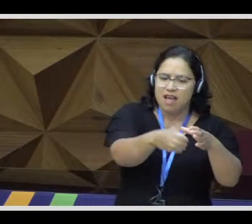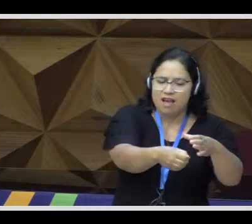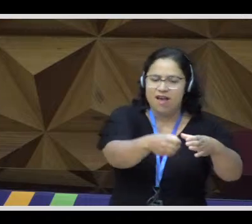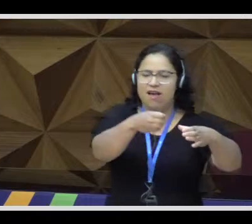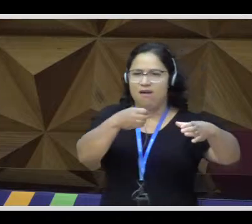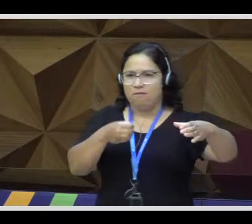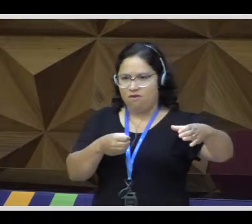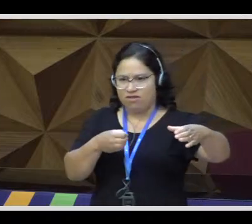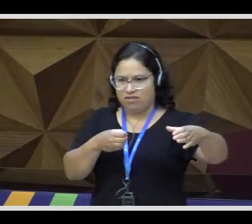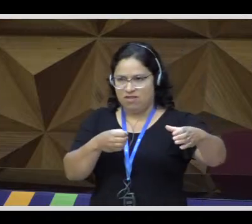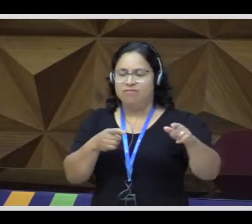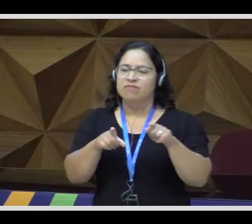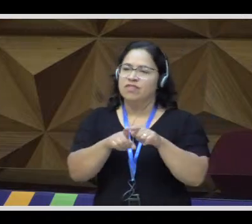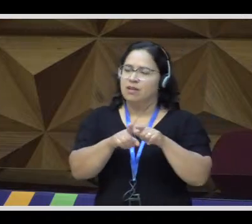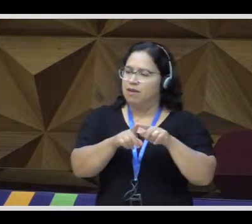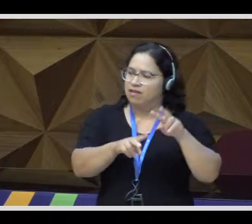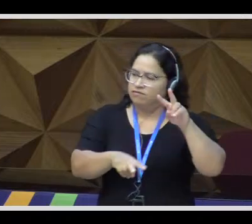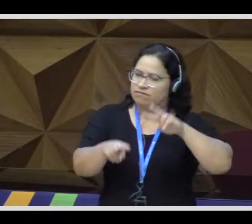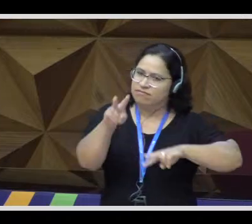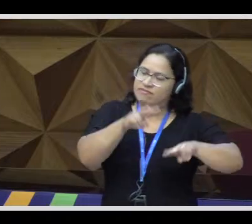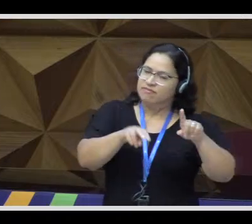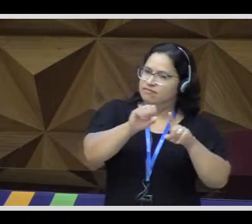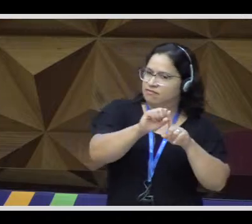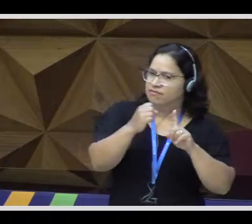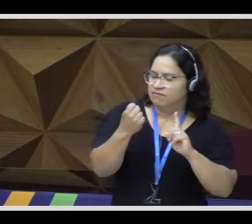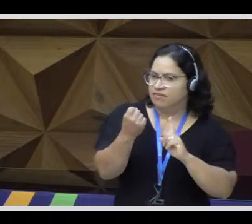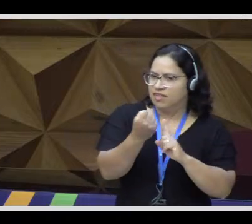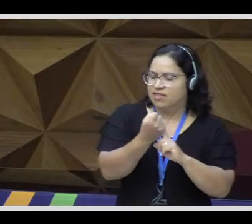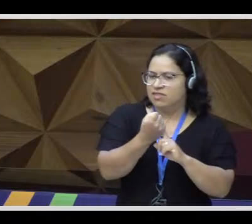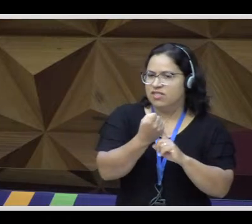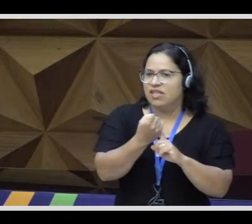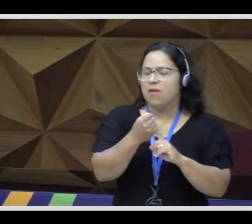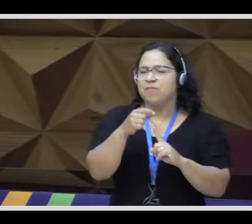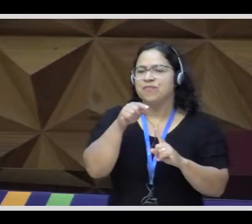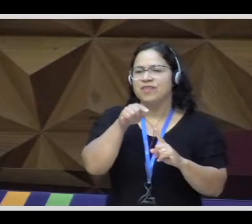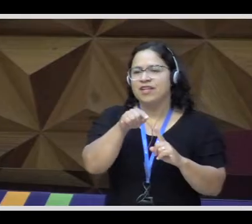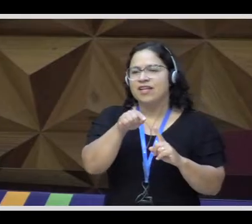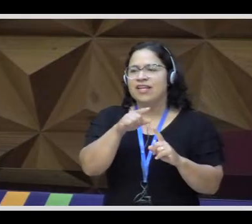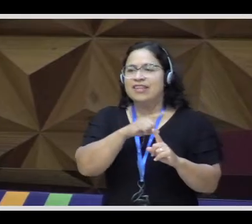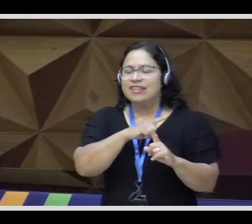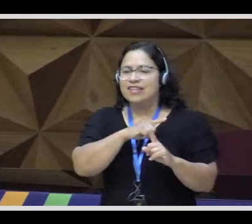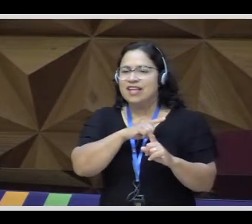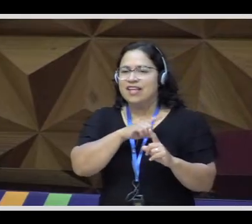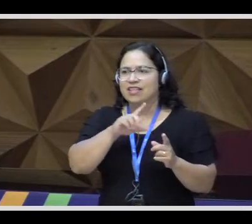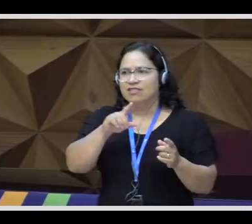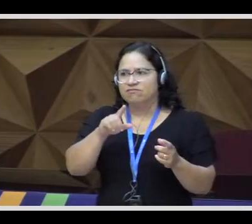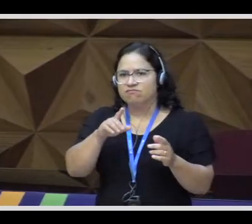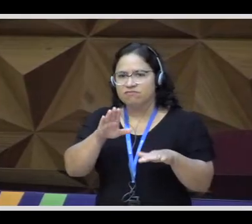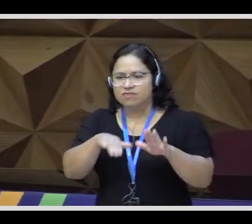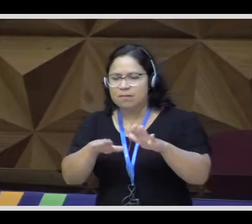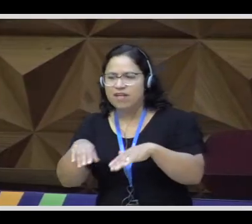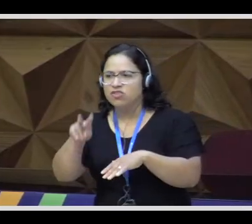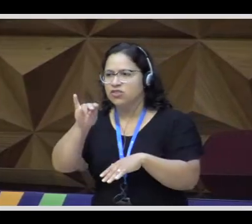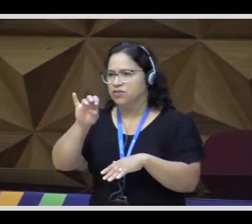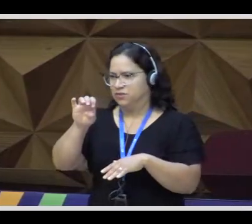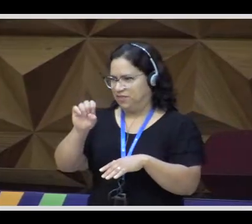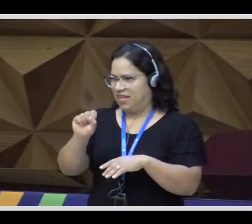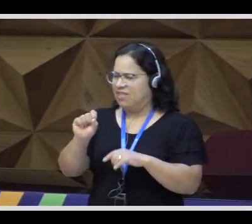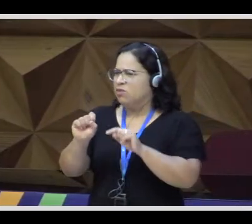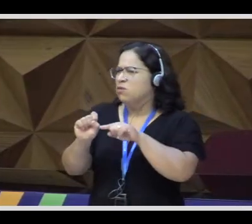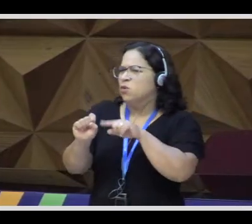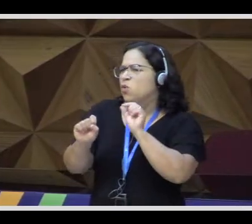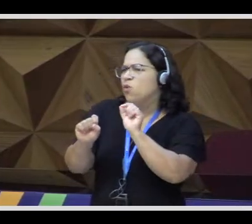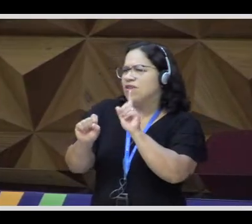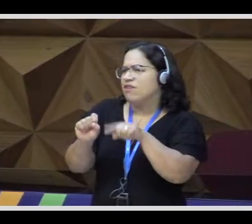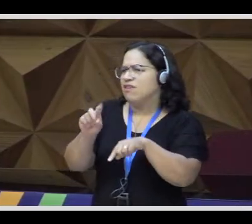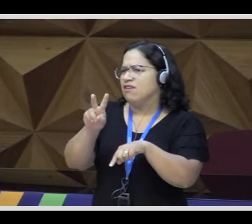based on a biased universe, right? Why is biased? It's biased because, you know, you don't go on